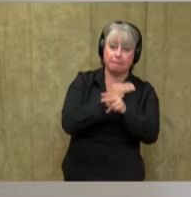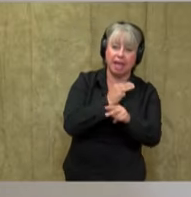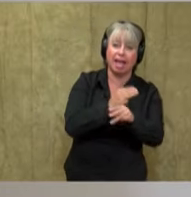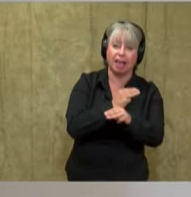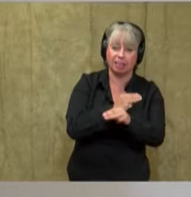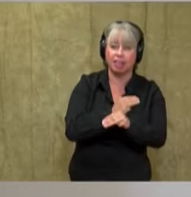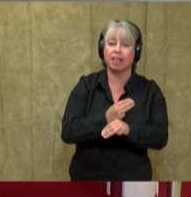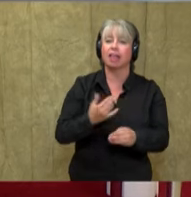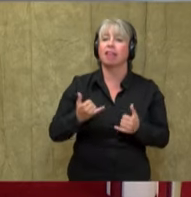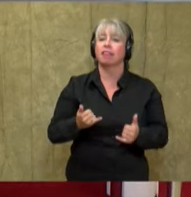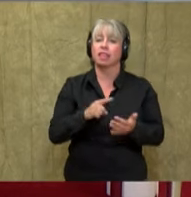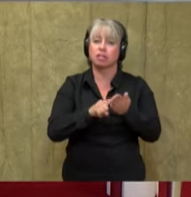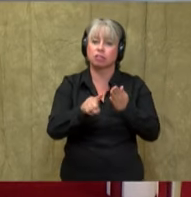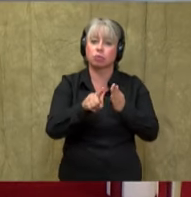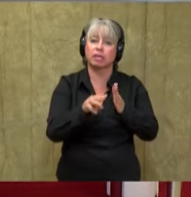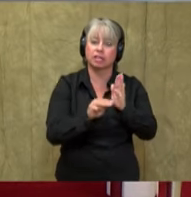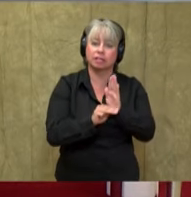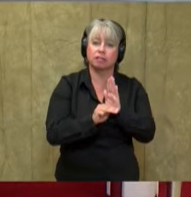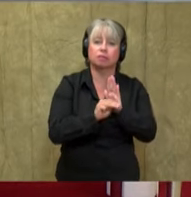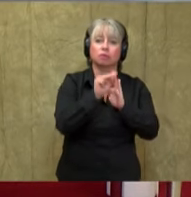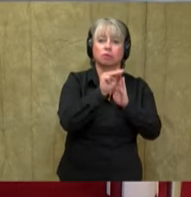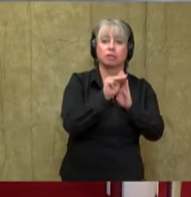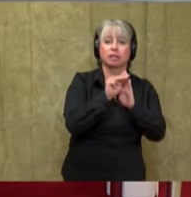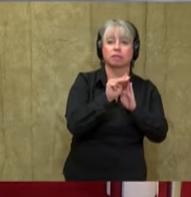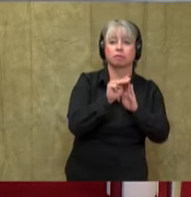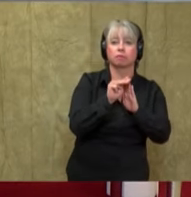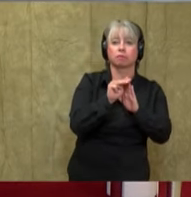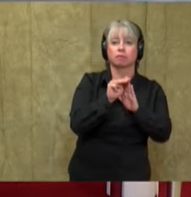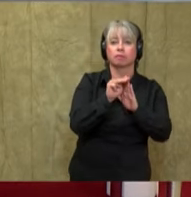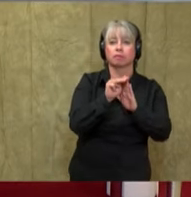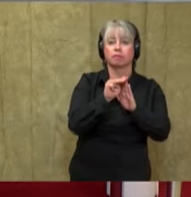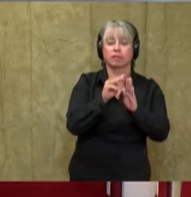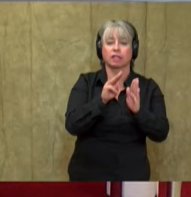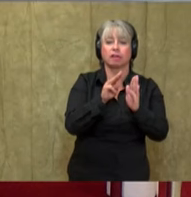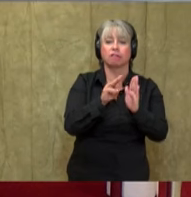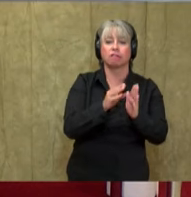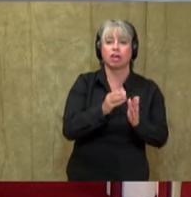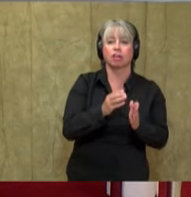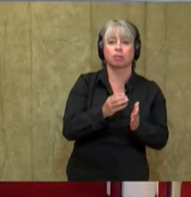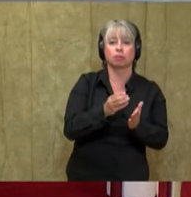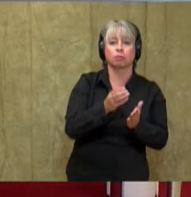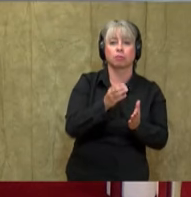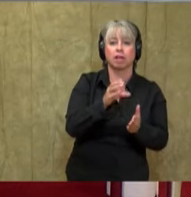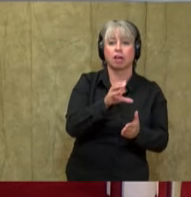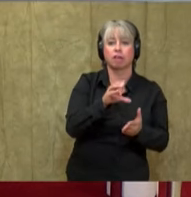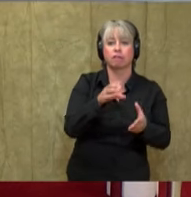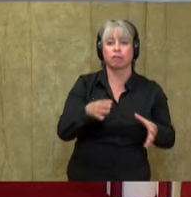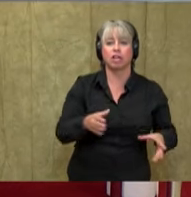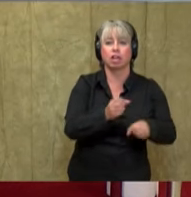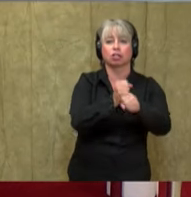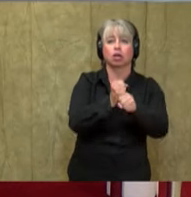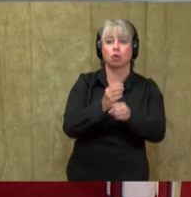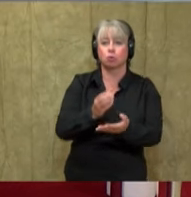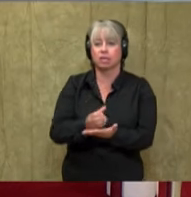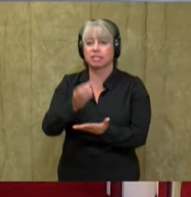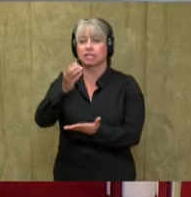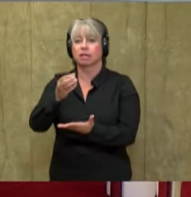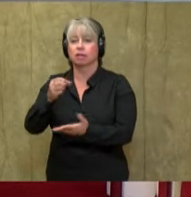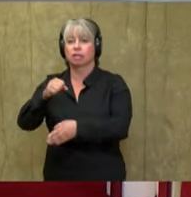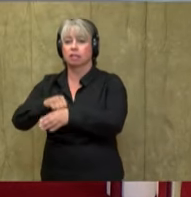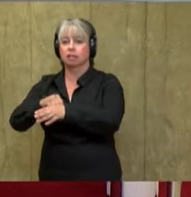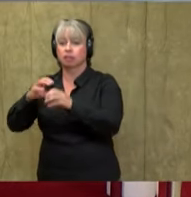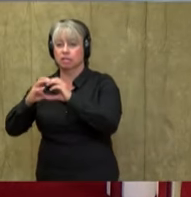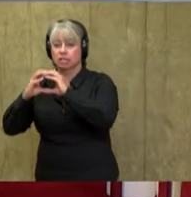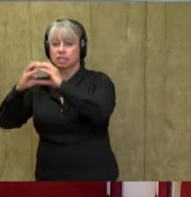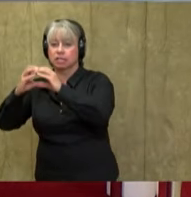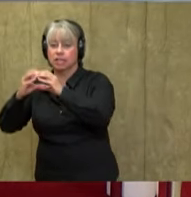talking about the volume of a cylinder, a cone, and a sphere. It's the essential concept number 2. Today, we're